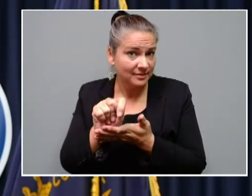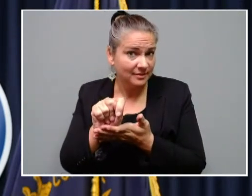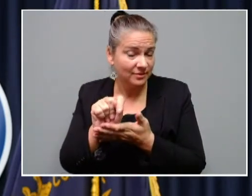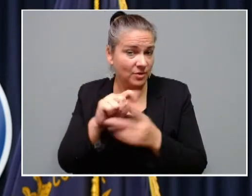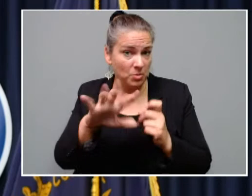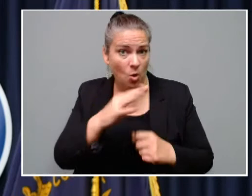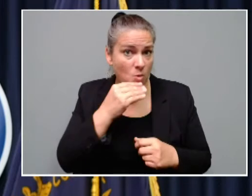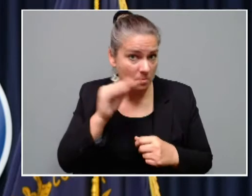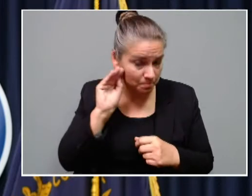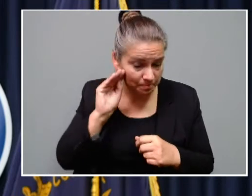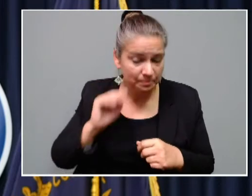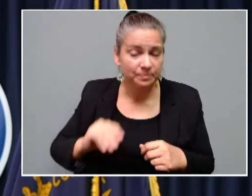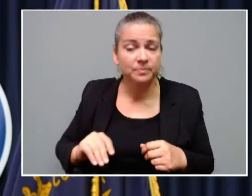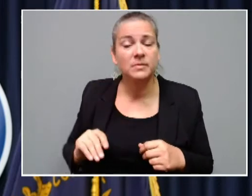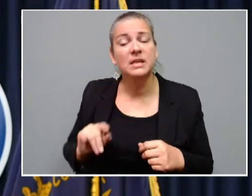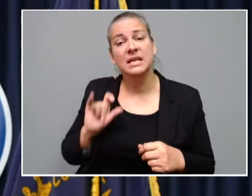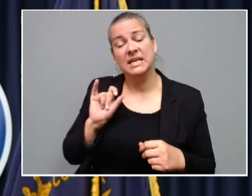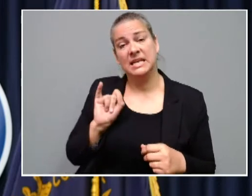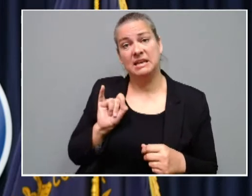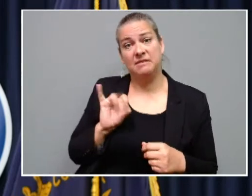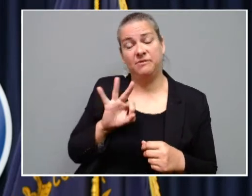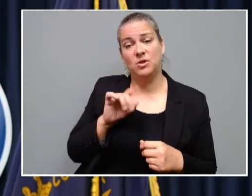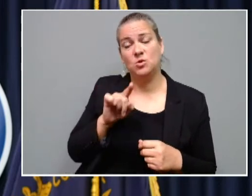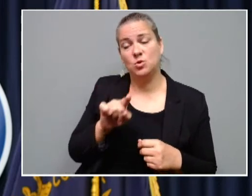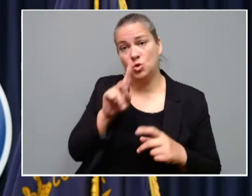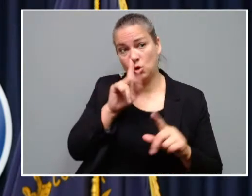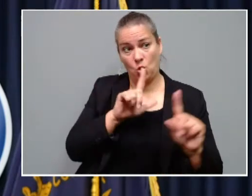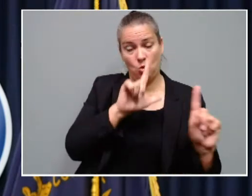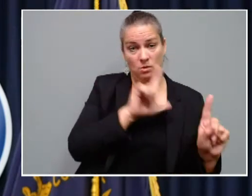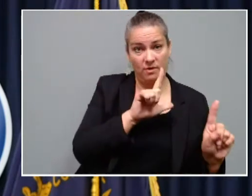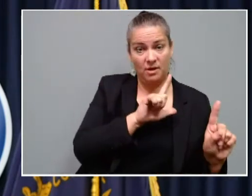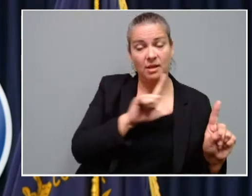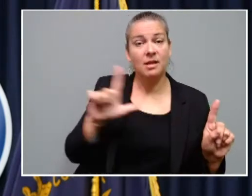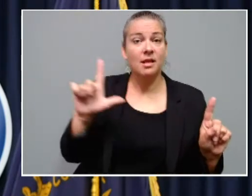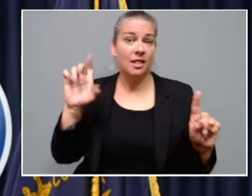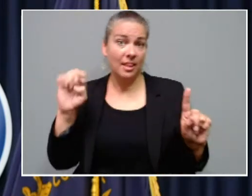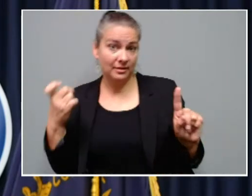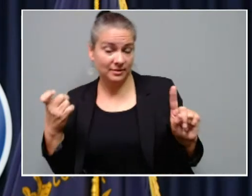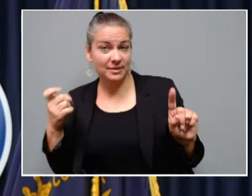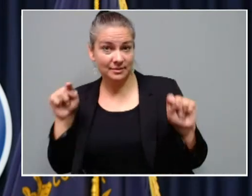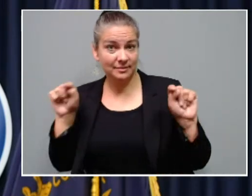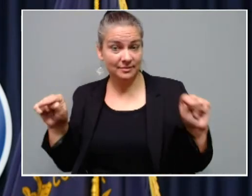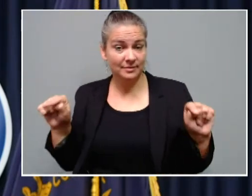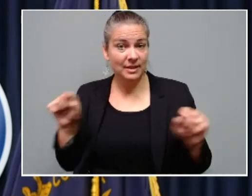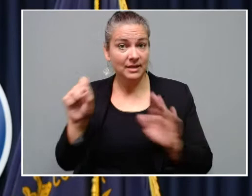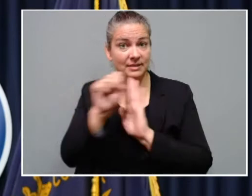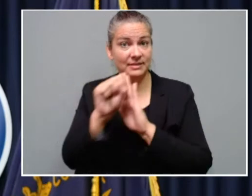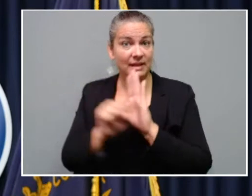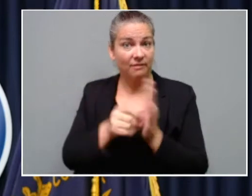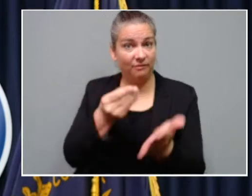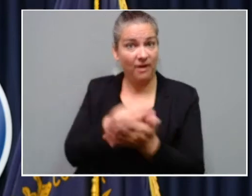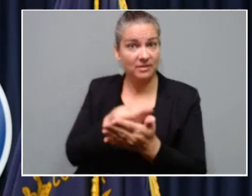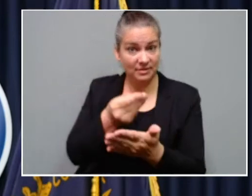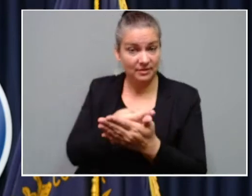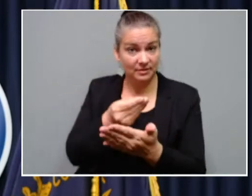you combine what we have worked with Louisville and Lexington on, those were the state funds that we provided extra to